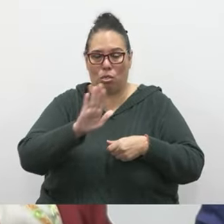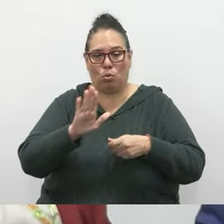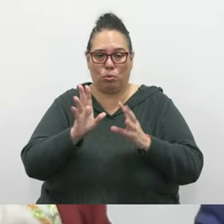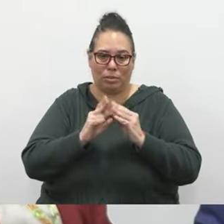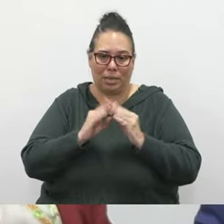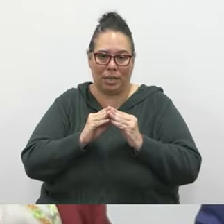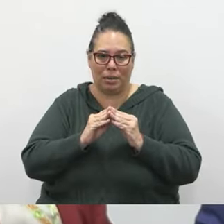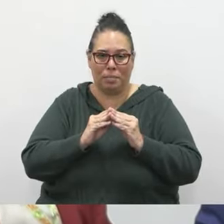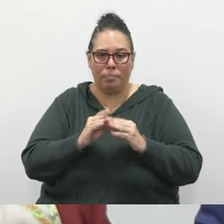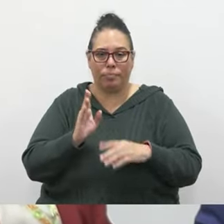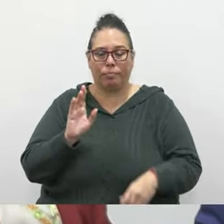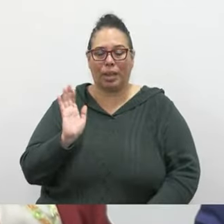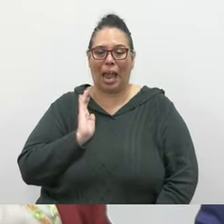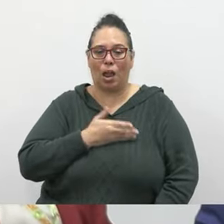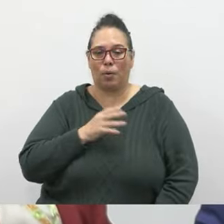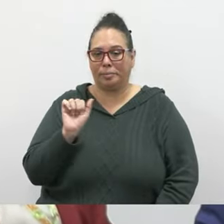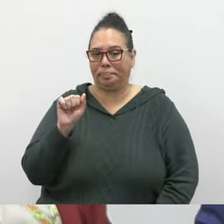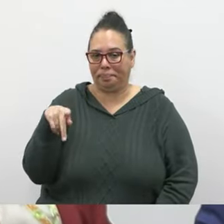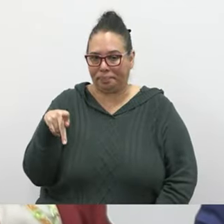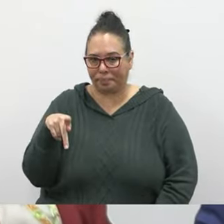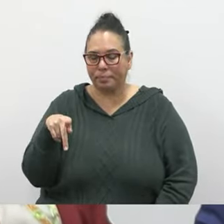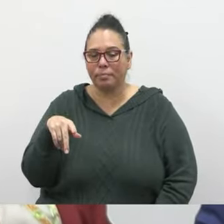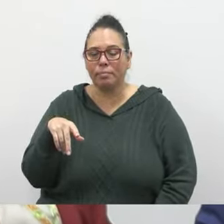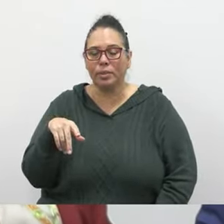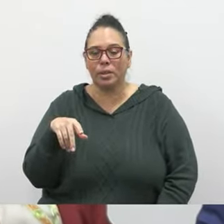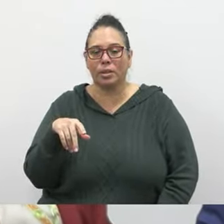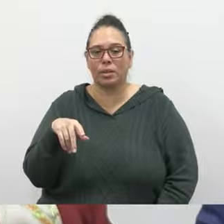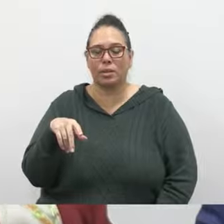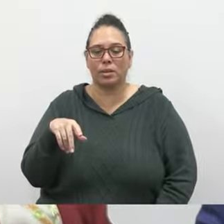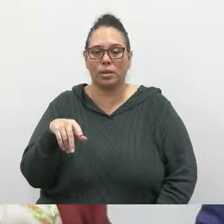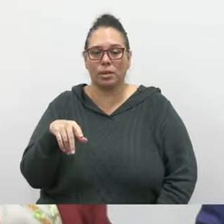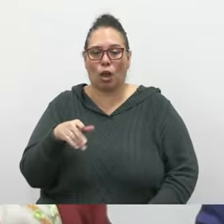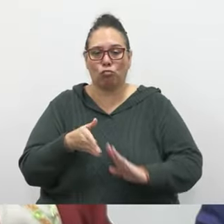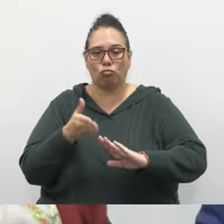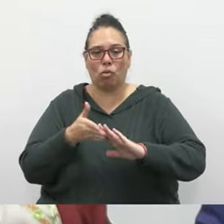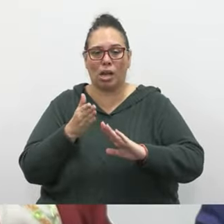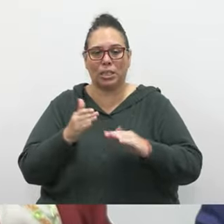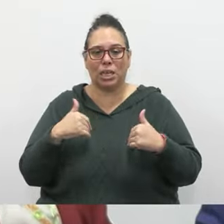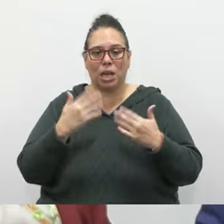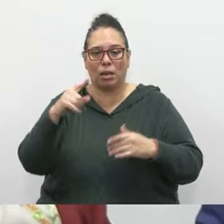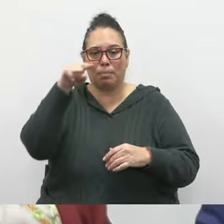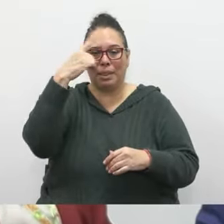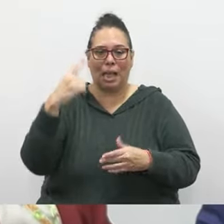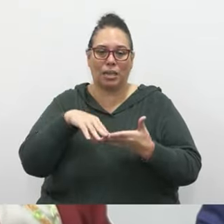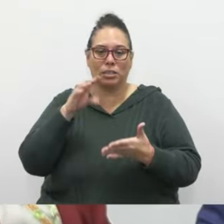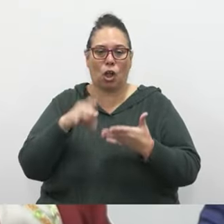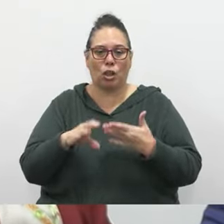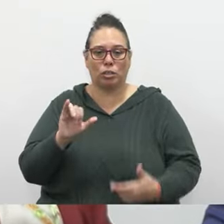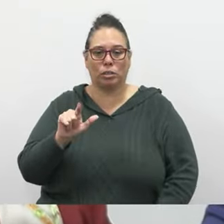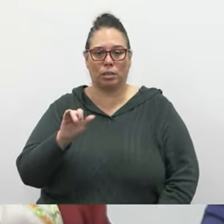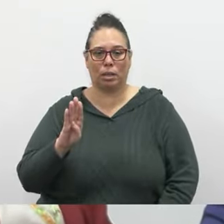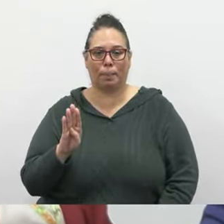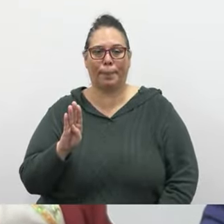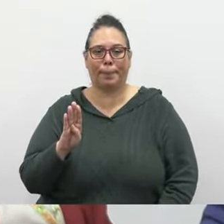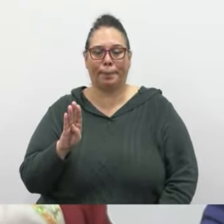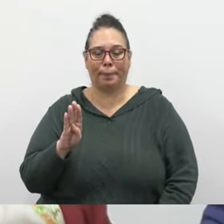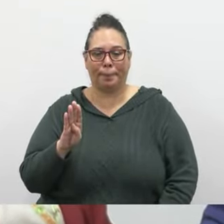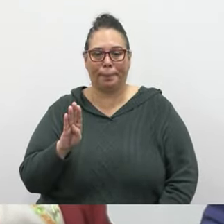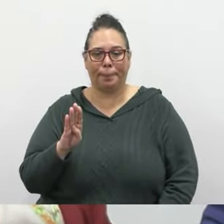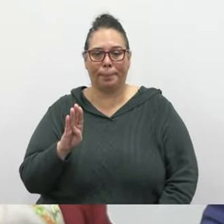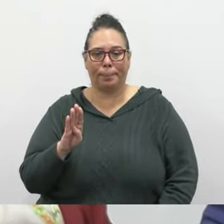assistant principal also runs our Young Black Scholars Club.